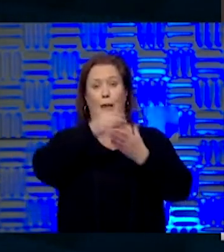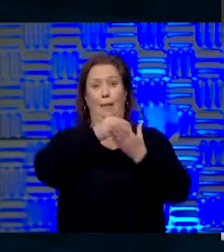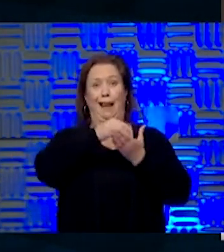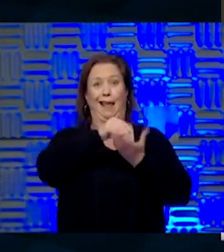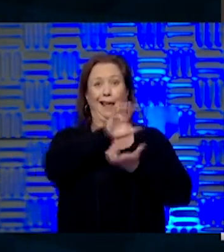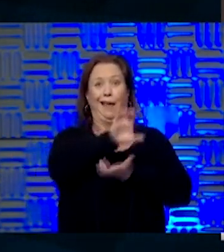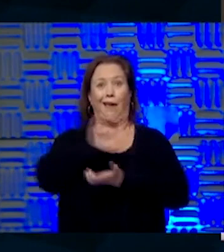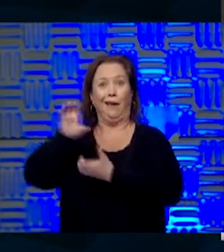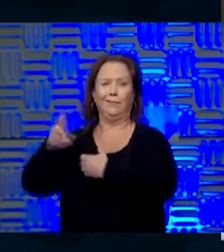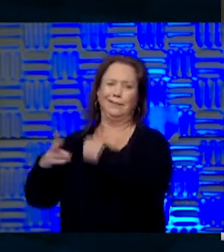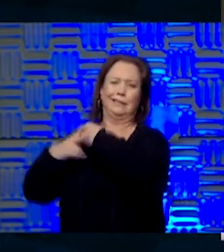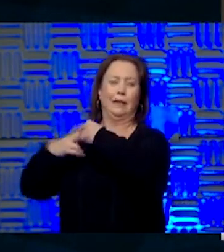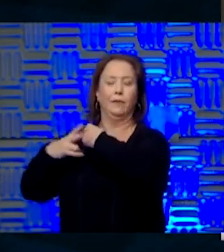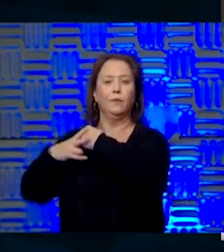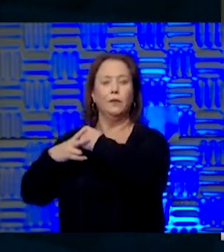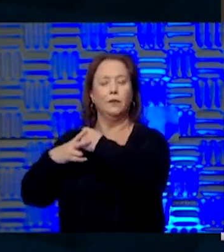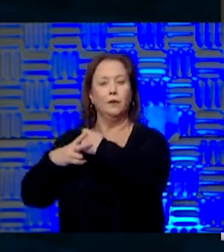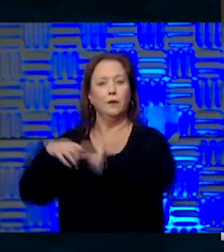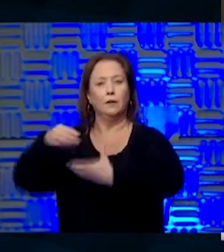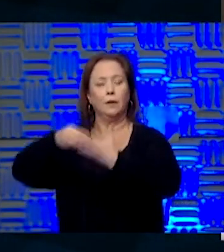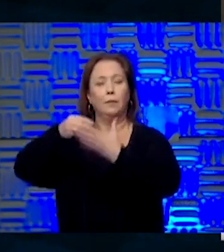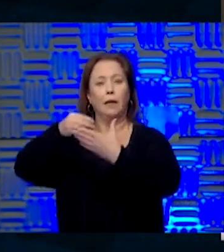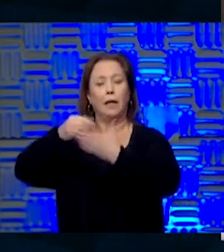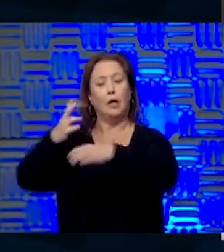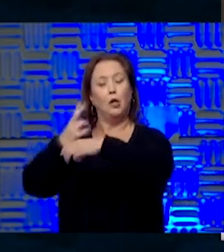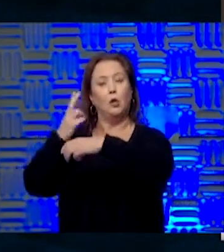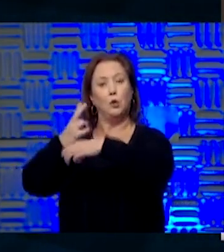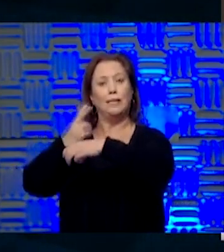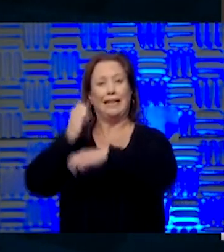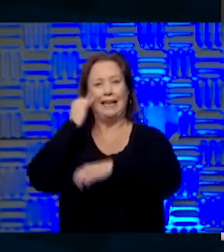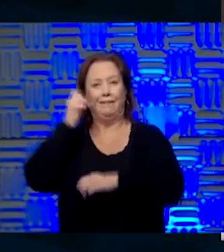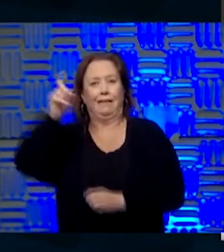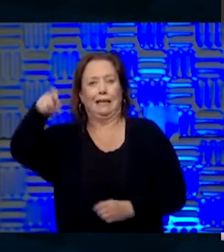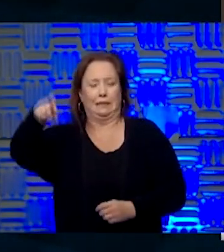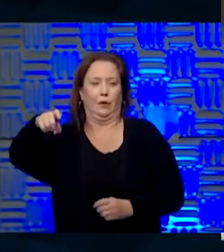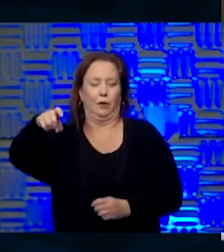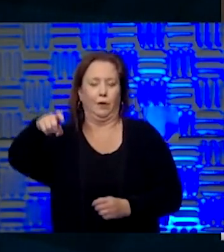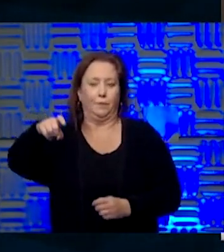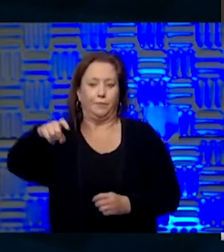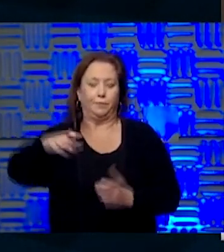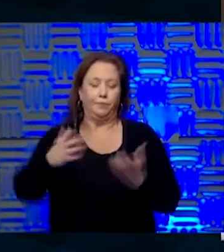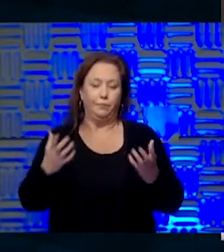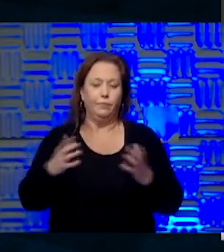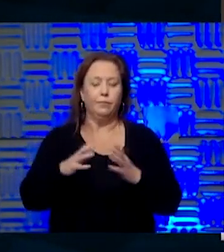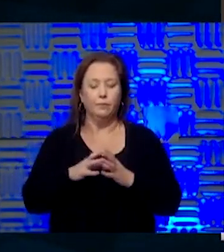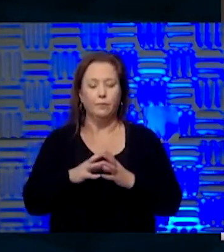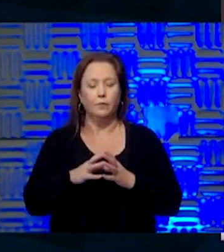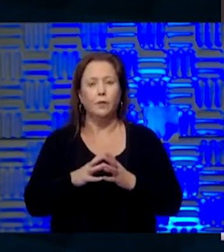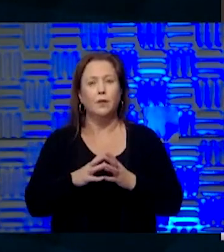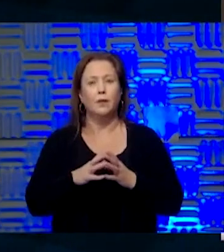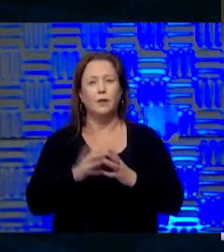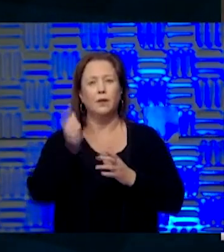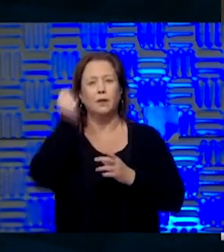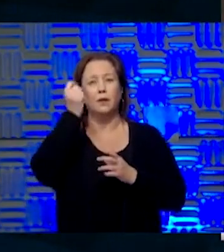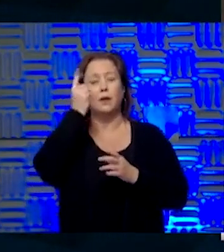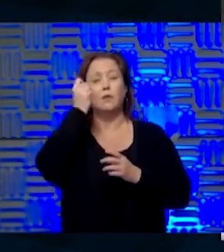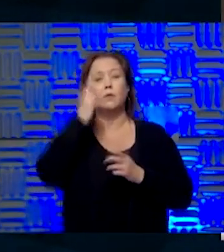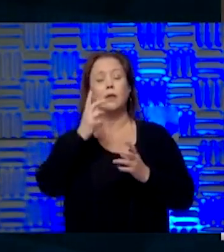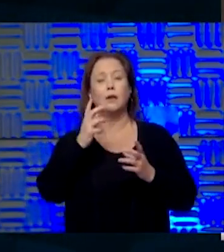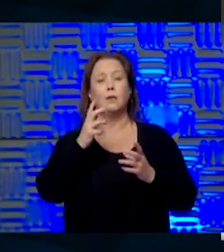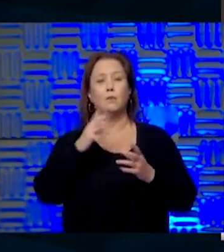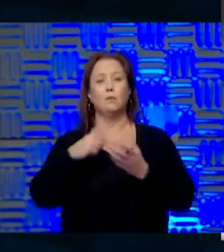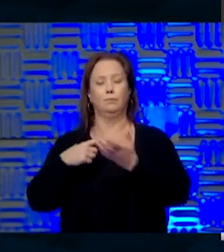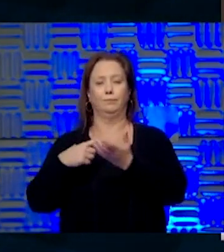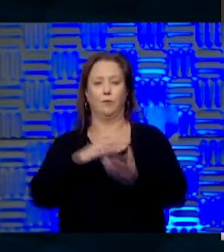away if at all possible, and use it, of course, if necessary. But there is talk among members